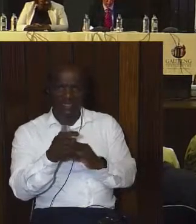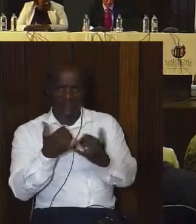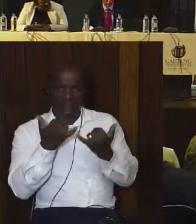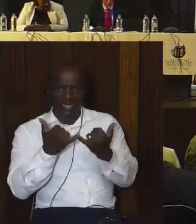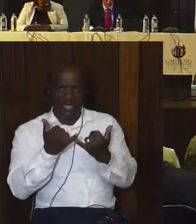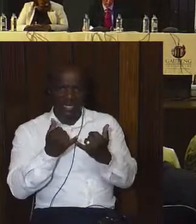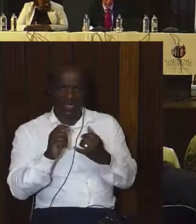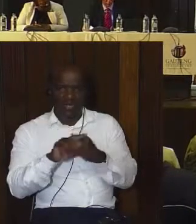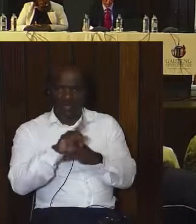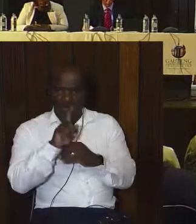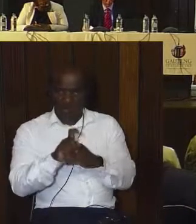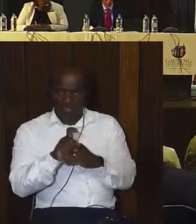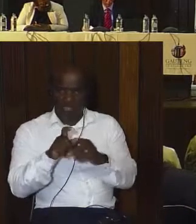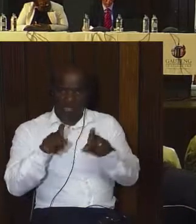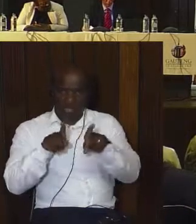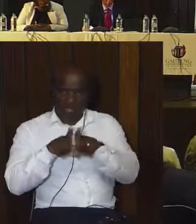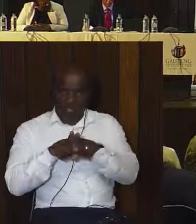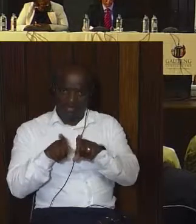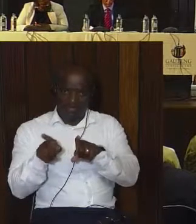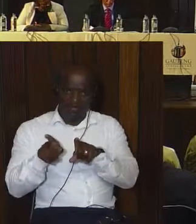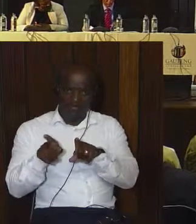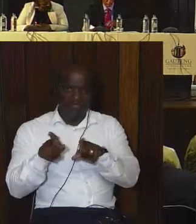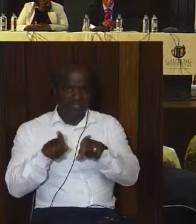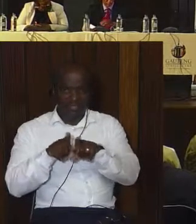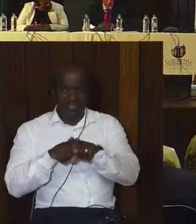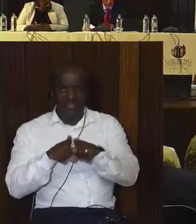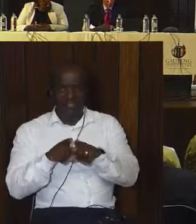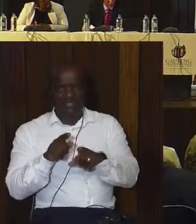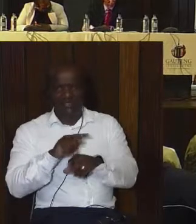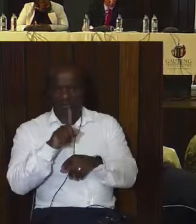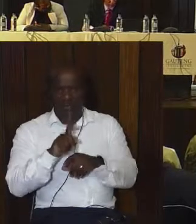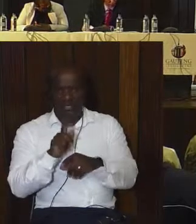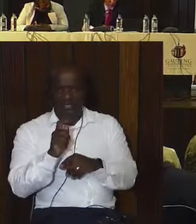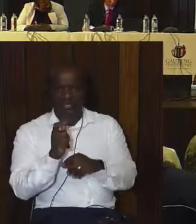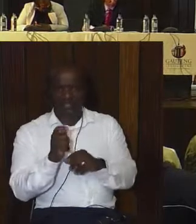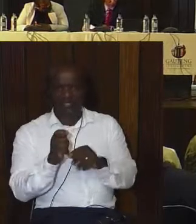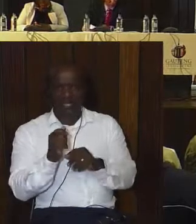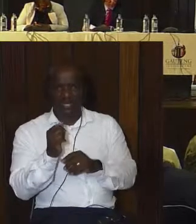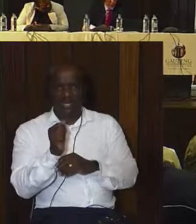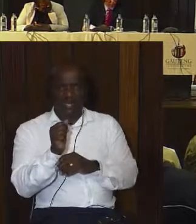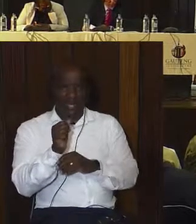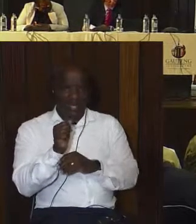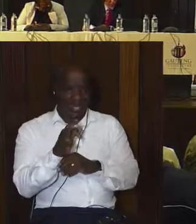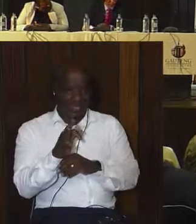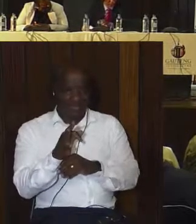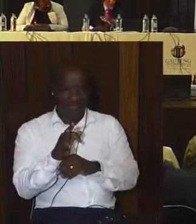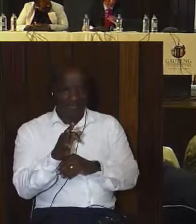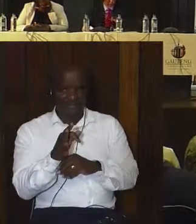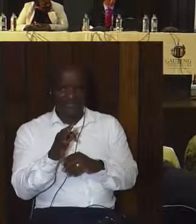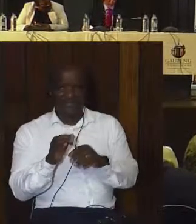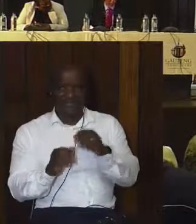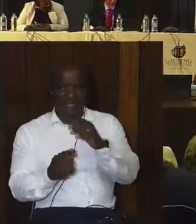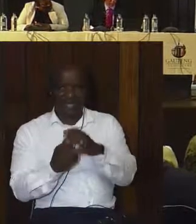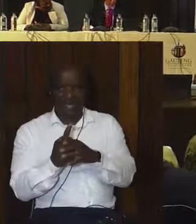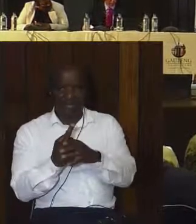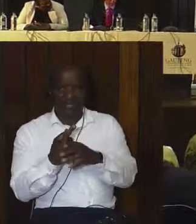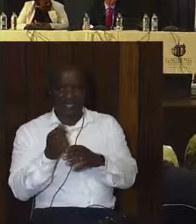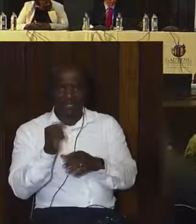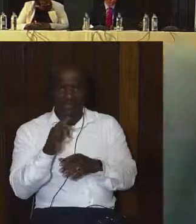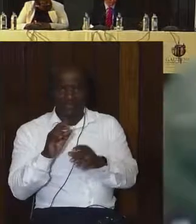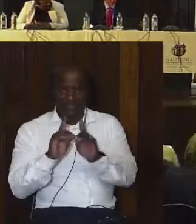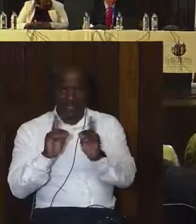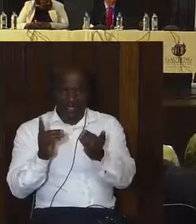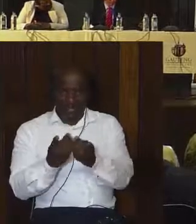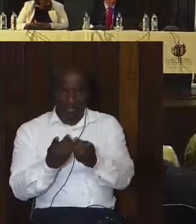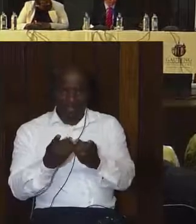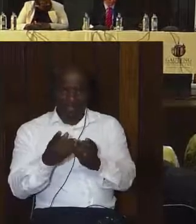I have is the same as you are asking, Chair, that what would have happened had the